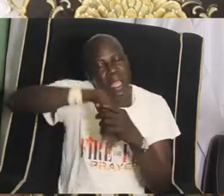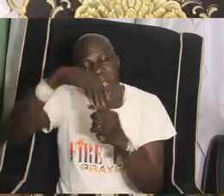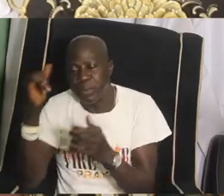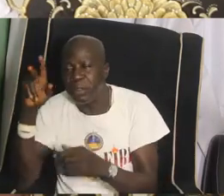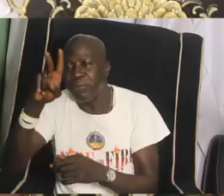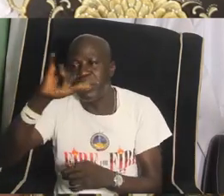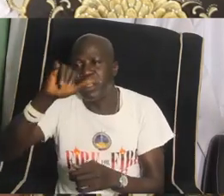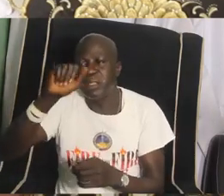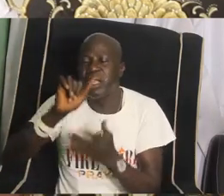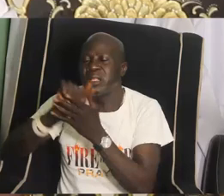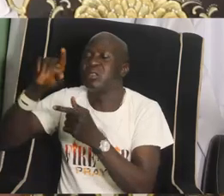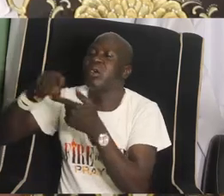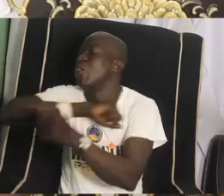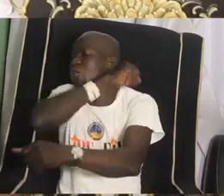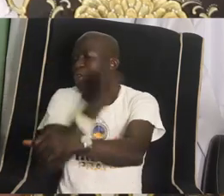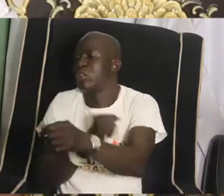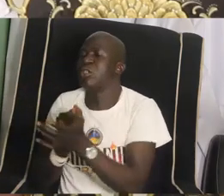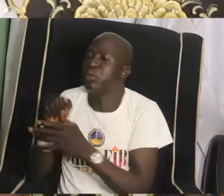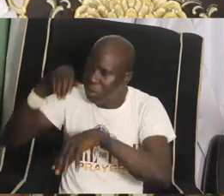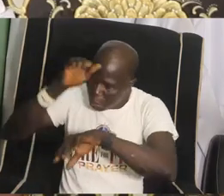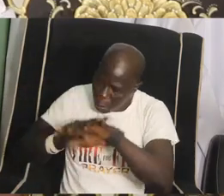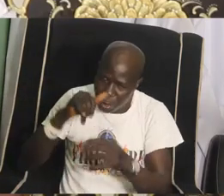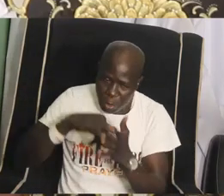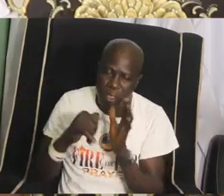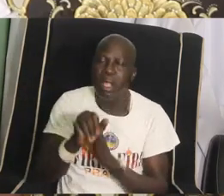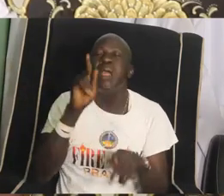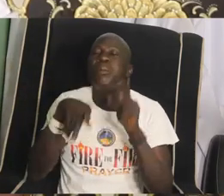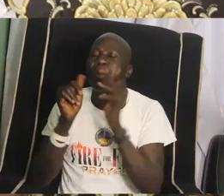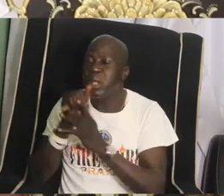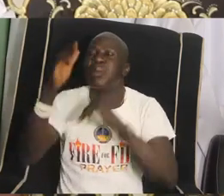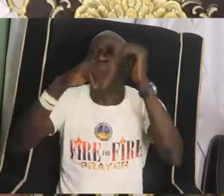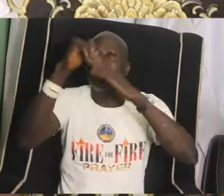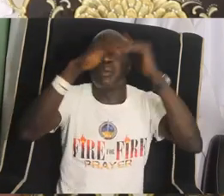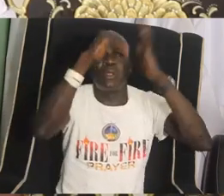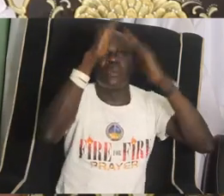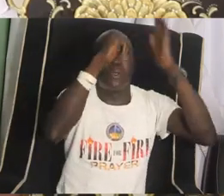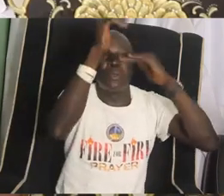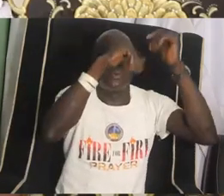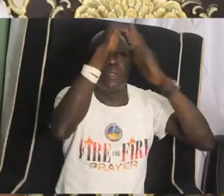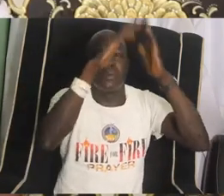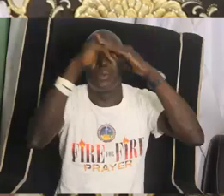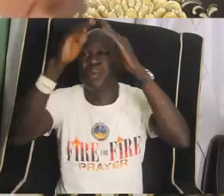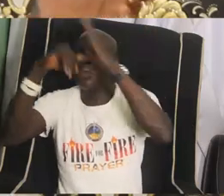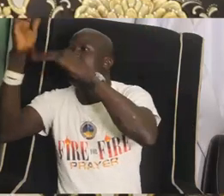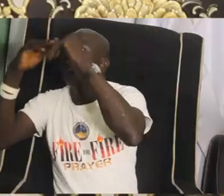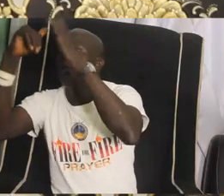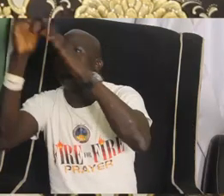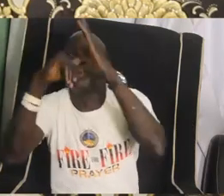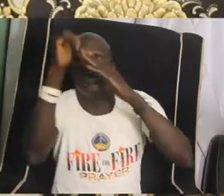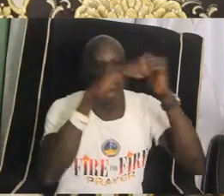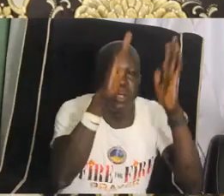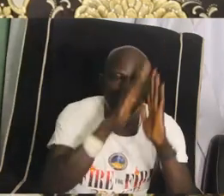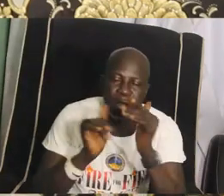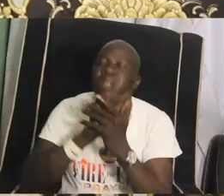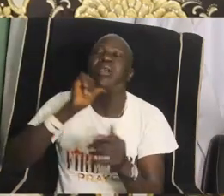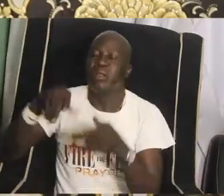your passport out. Yes, my glory. Authority will be released on it. And he just in call. Those of you that be bringing us